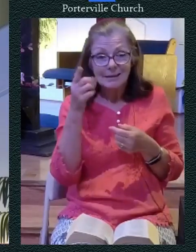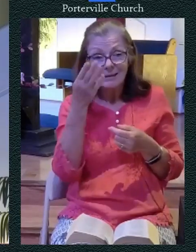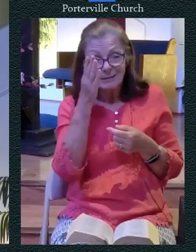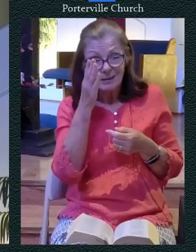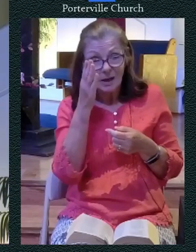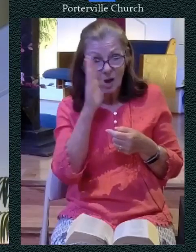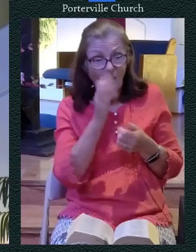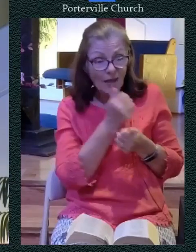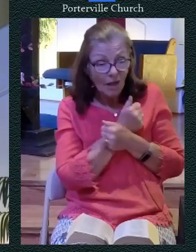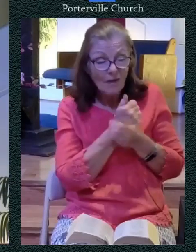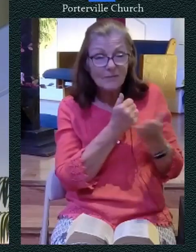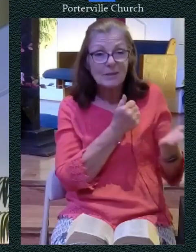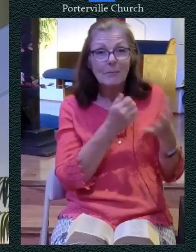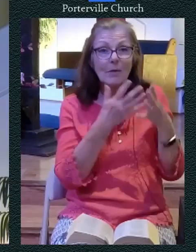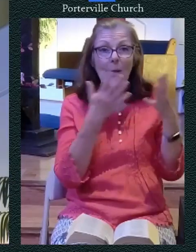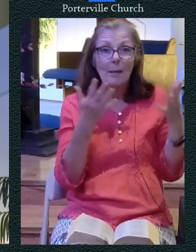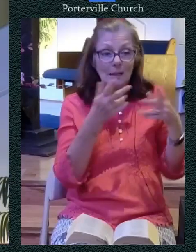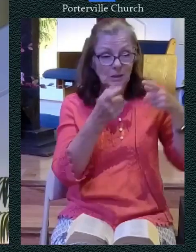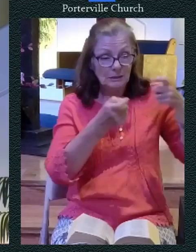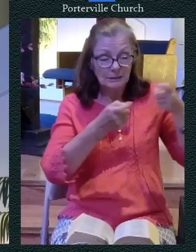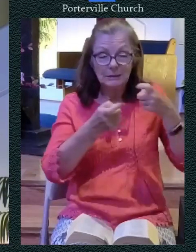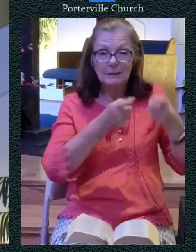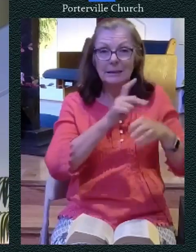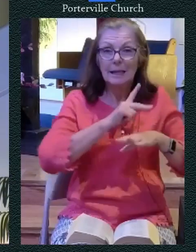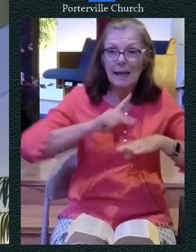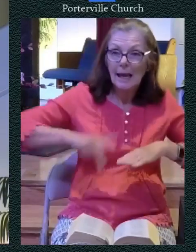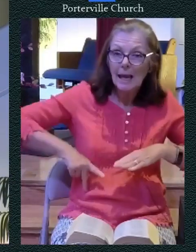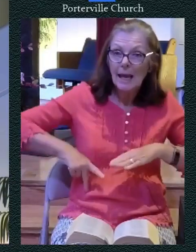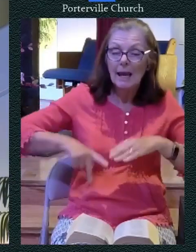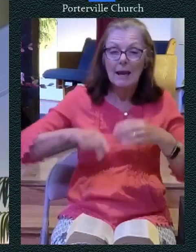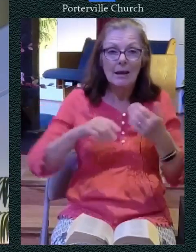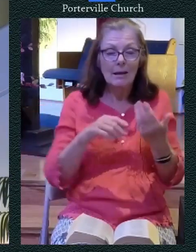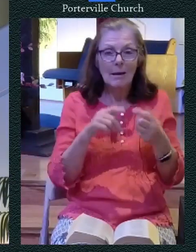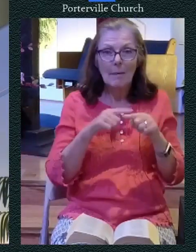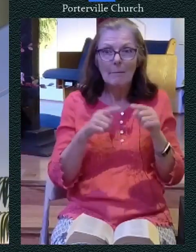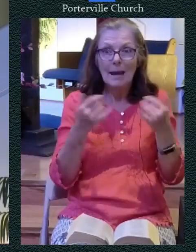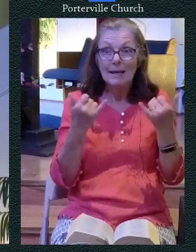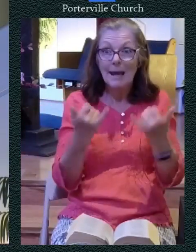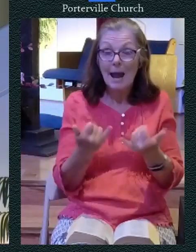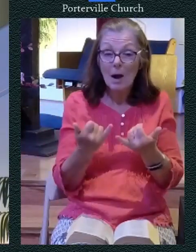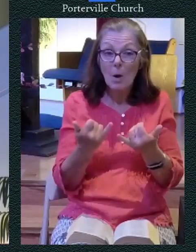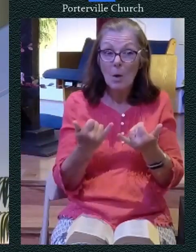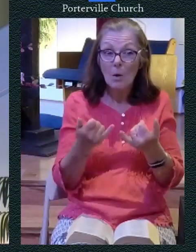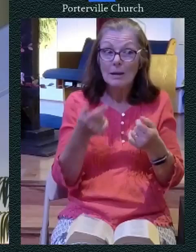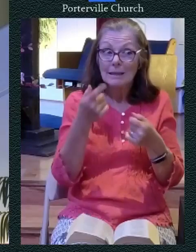Israel. And yet here he is in this context, in this situation, the wicked before him, surrounding